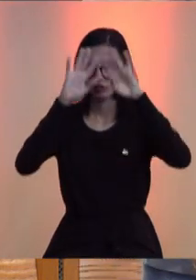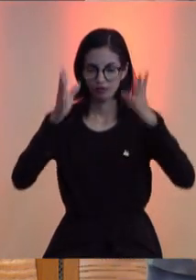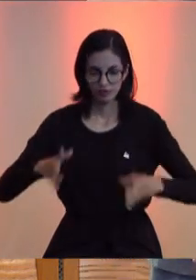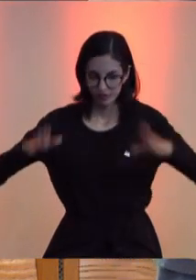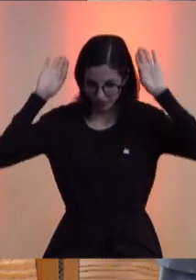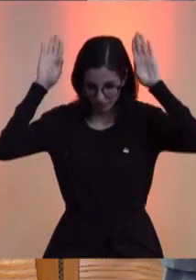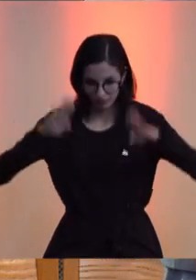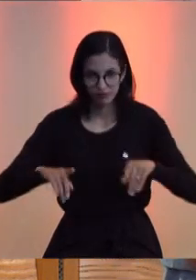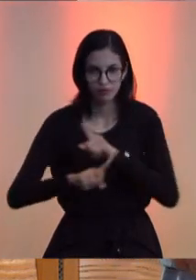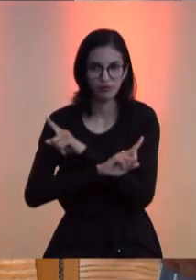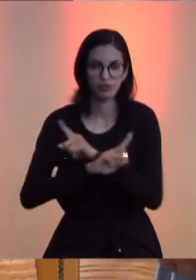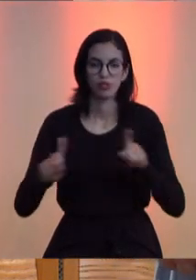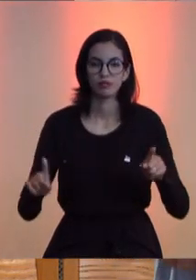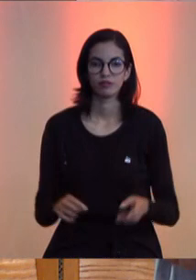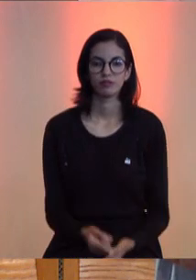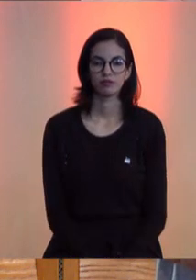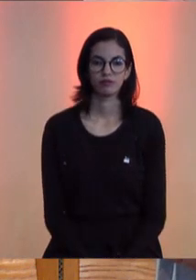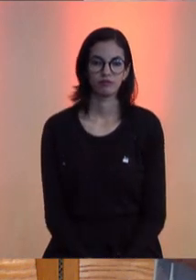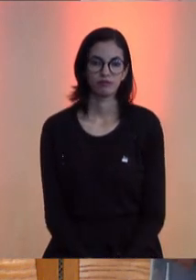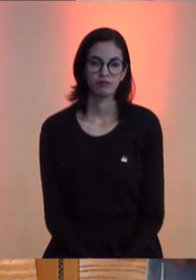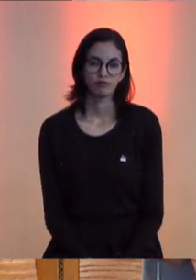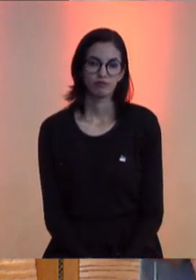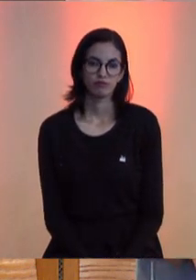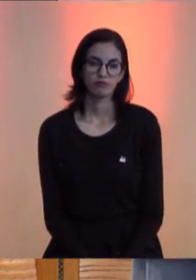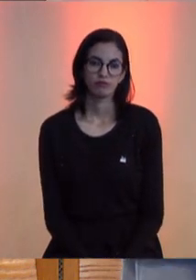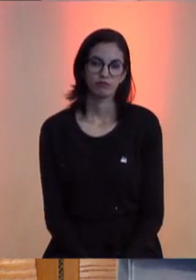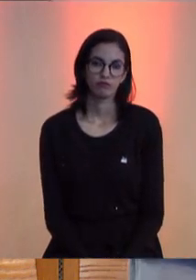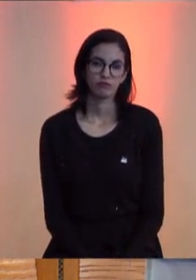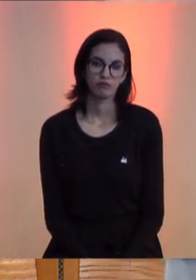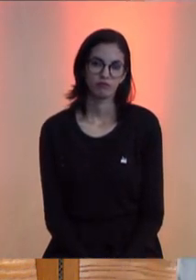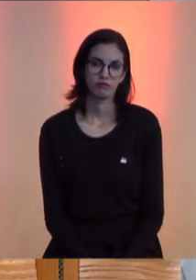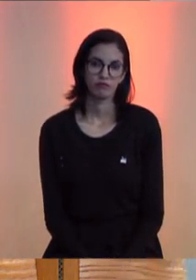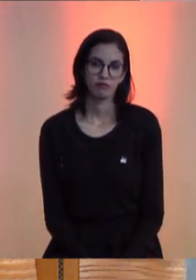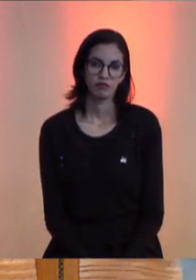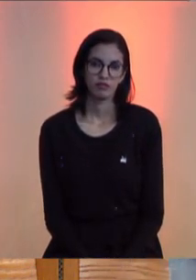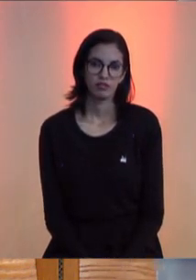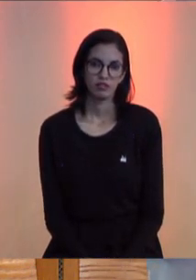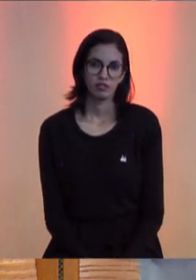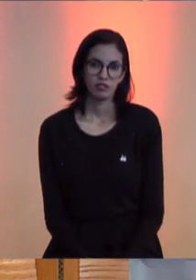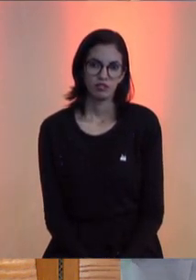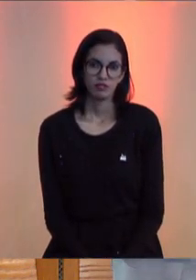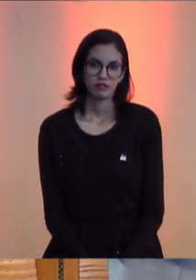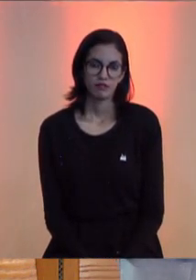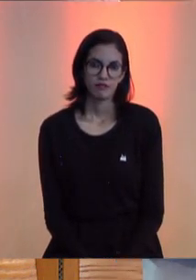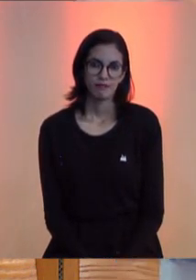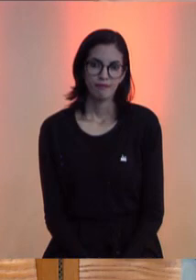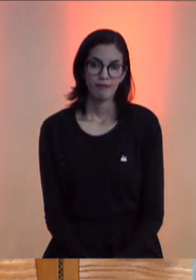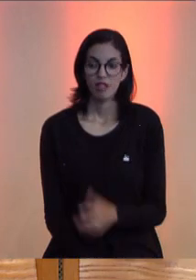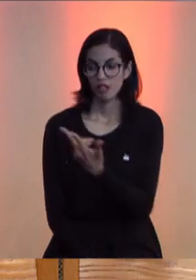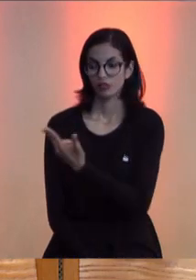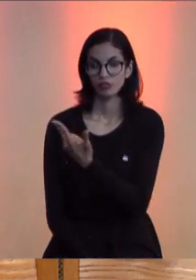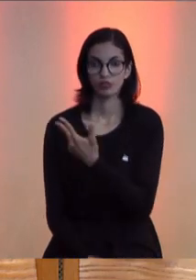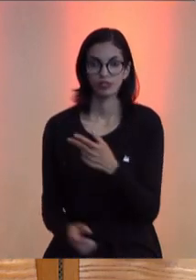three boys, they stand together and they look at King Nebuchadnezzar. Veo a los tres